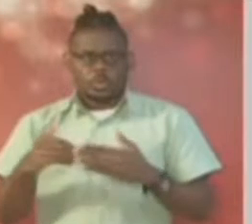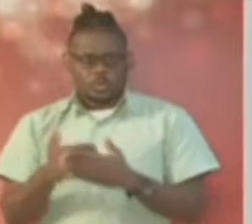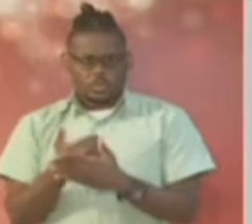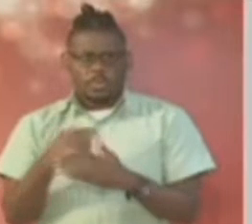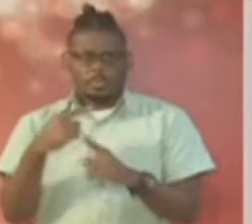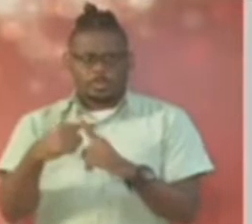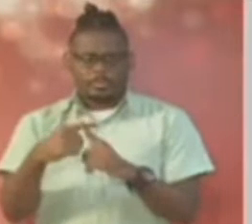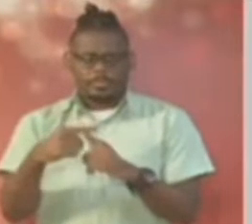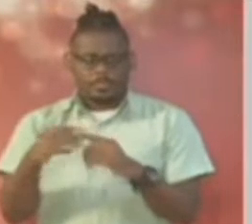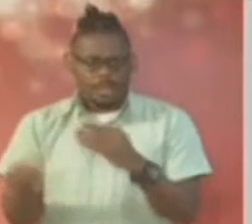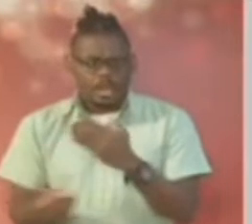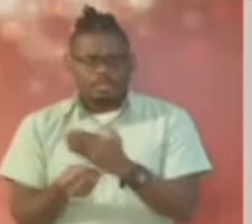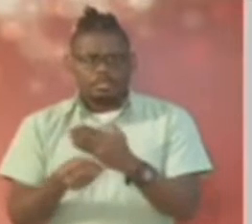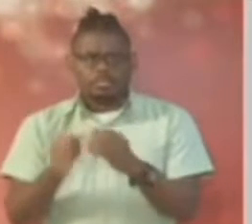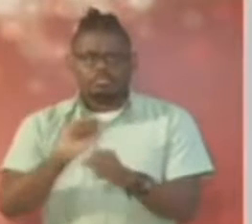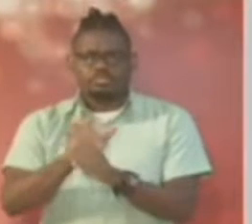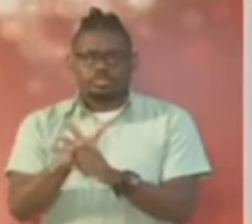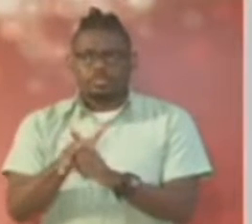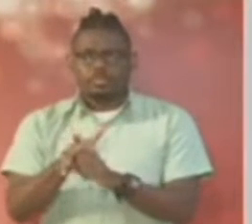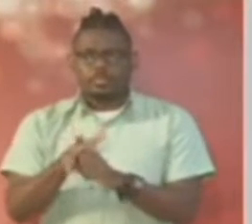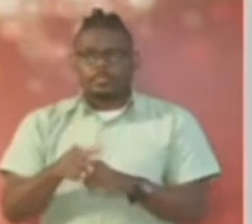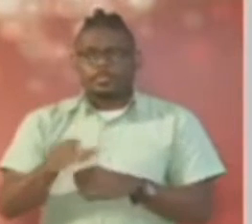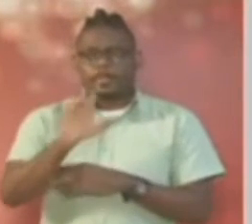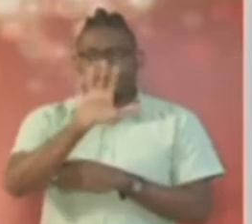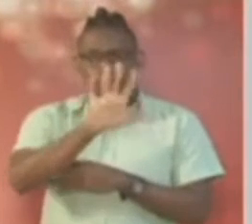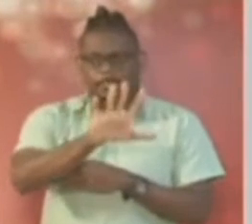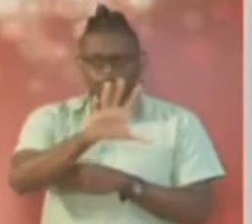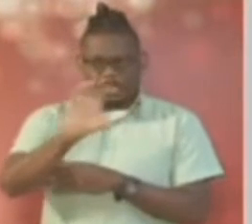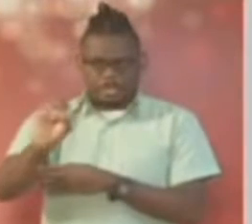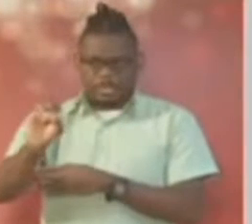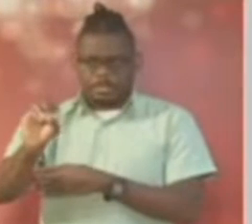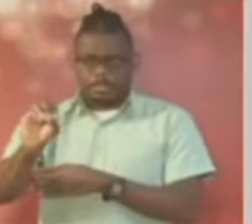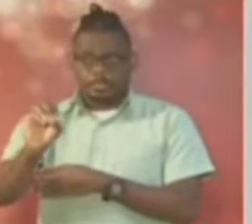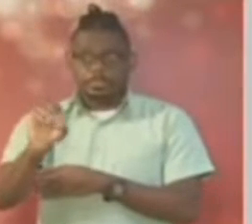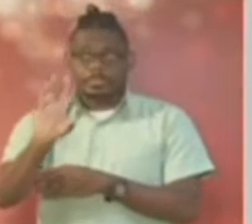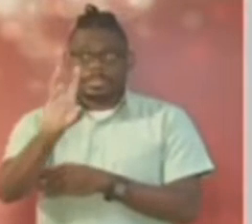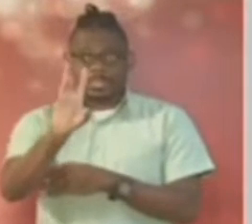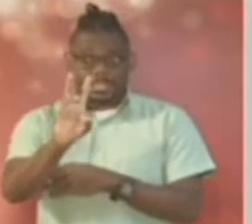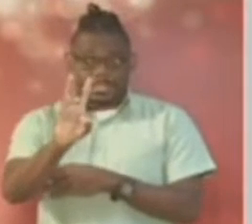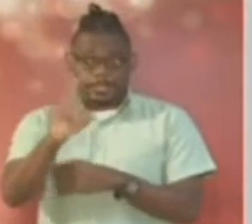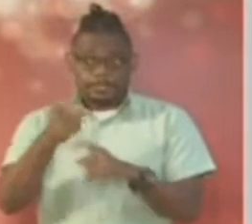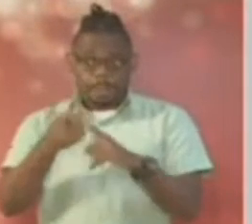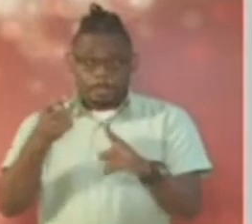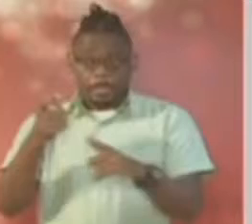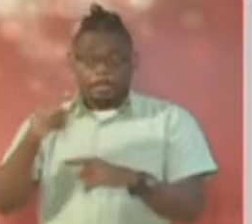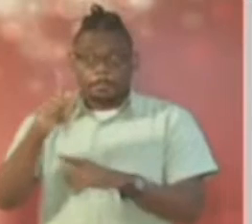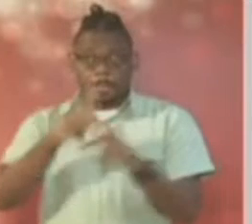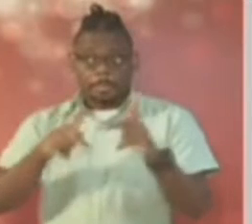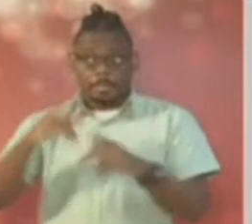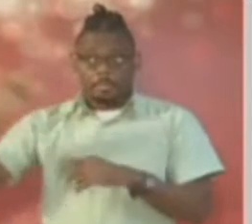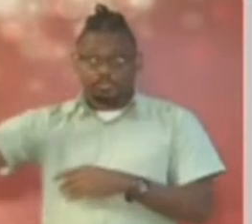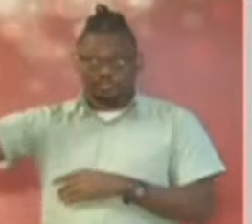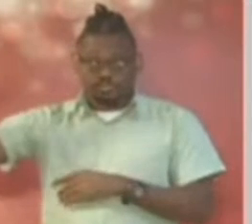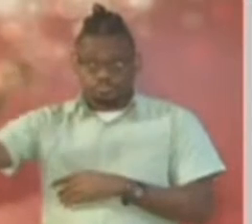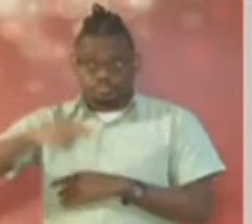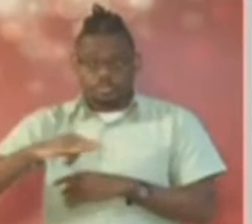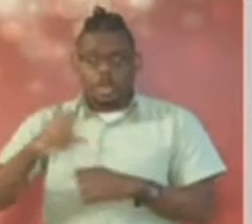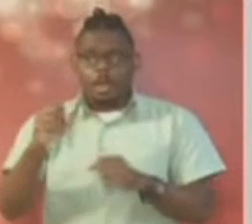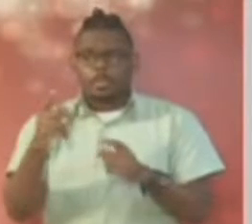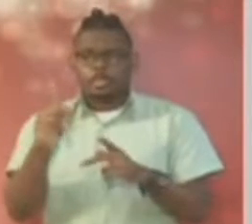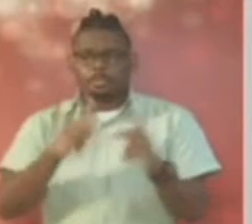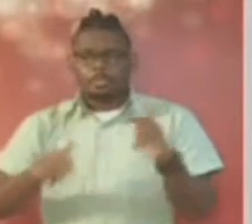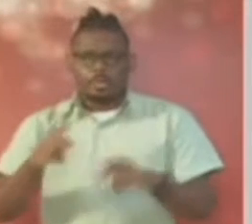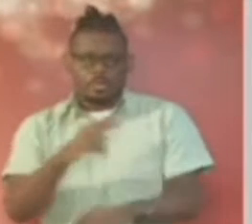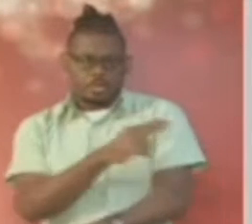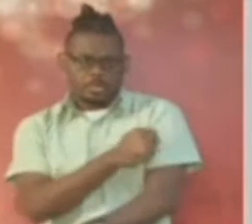hours reported are 50, 6 of which would have been from our repatriation efforts. In terms of our hospital, we have 49